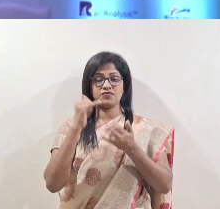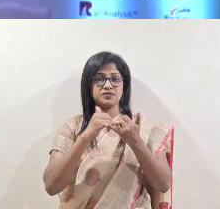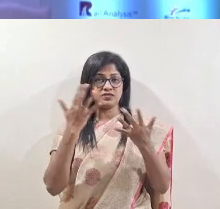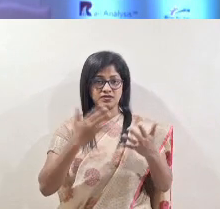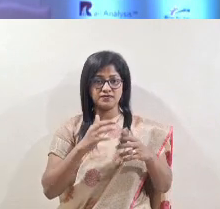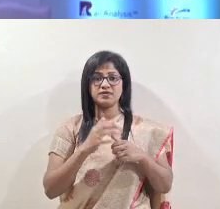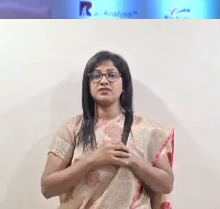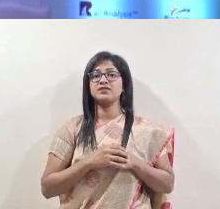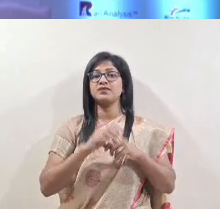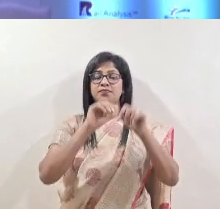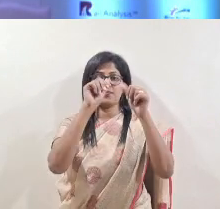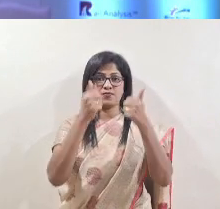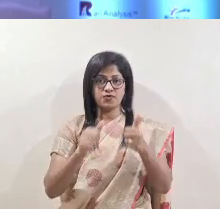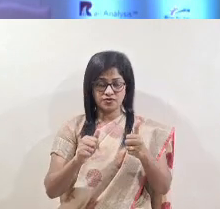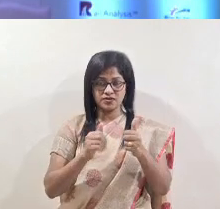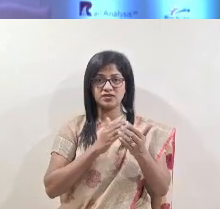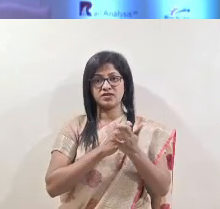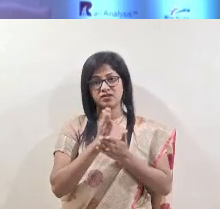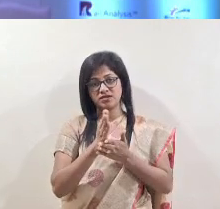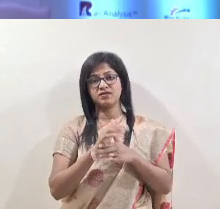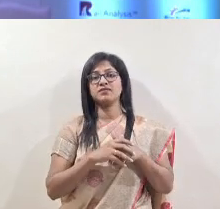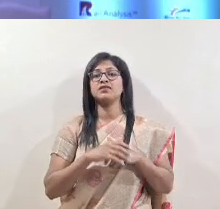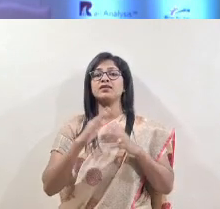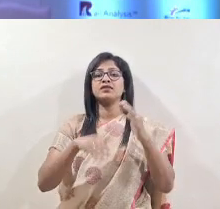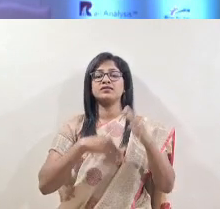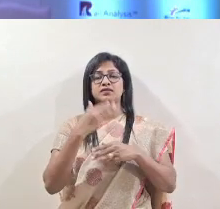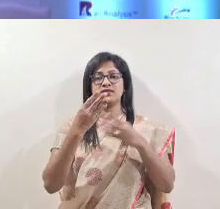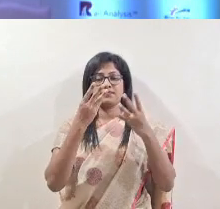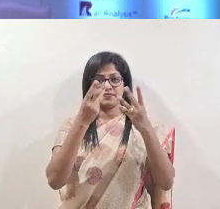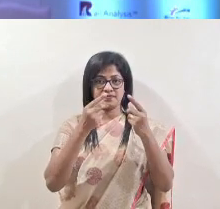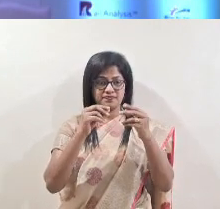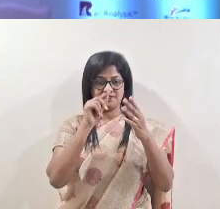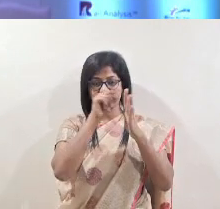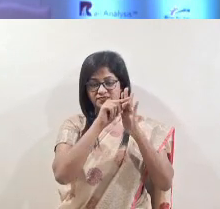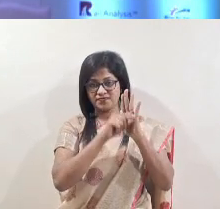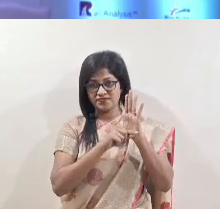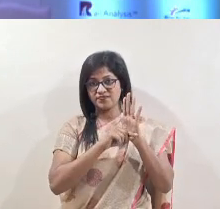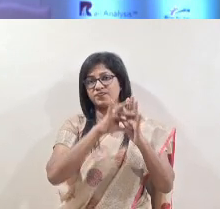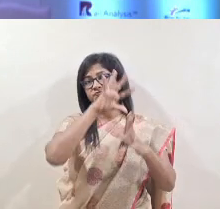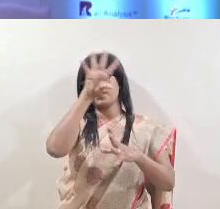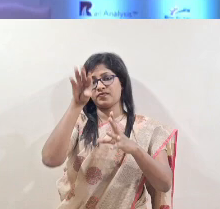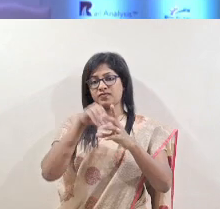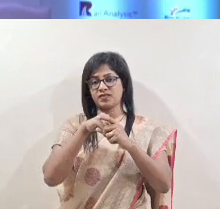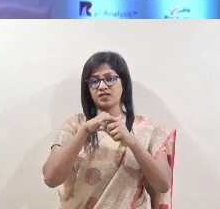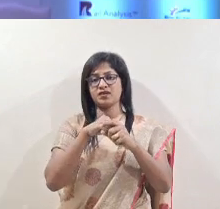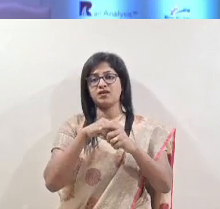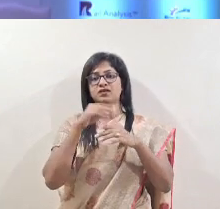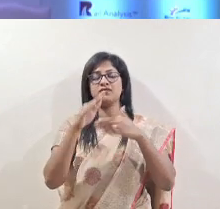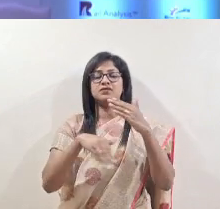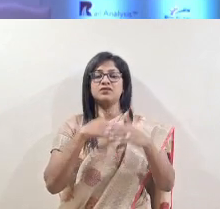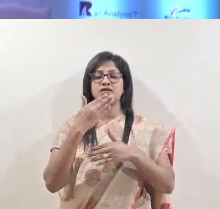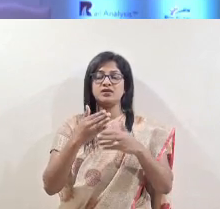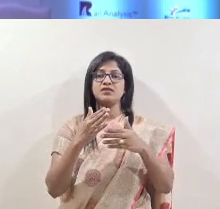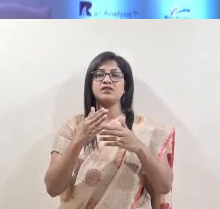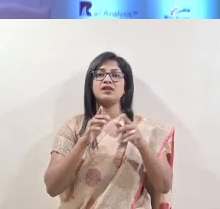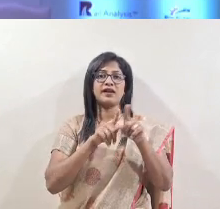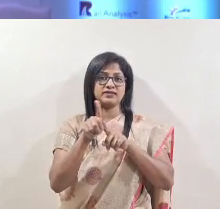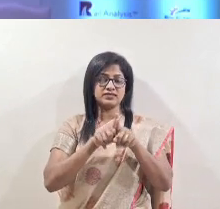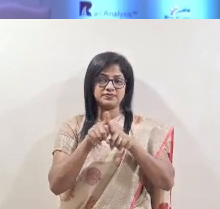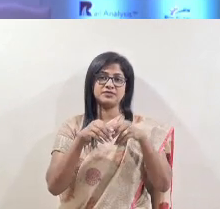Then modeling part was done. Then these parameters were included, and then the simulations were